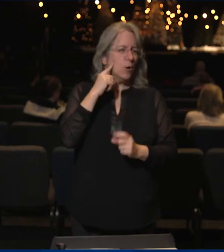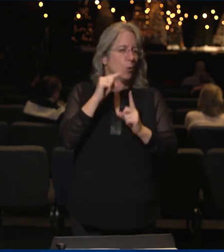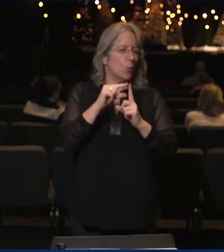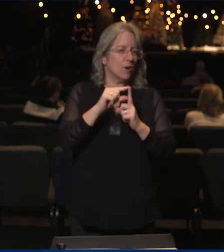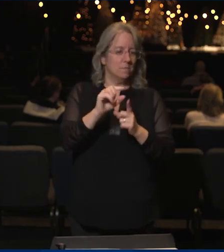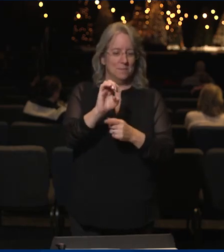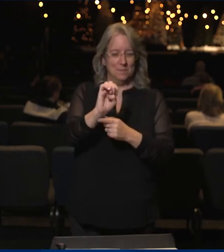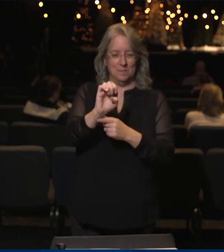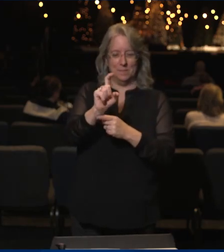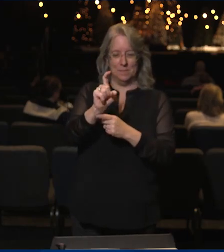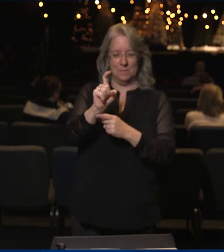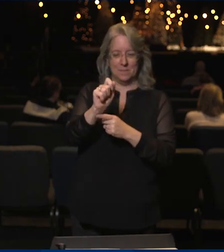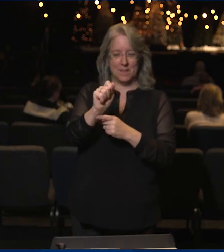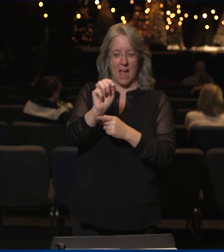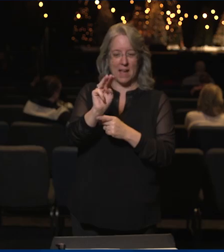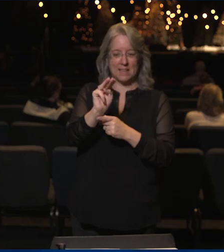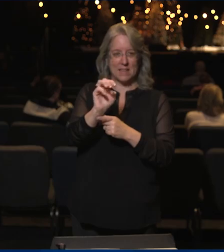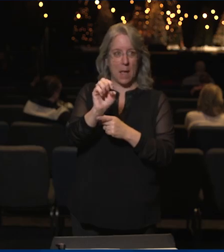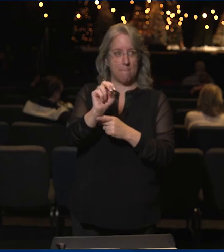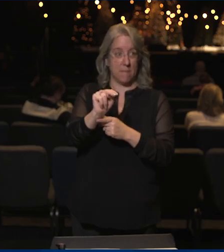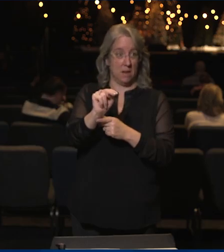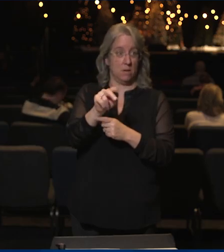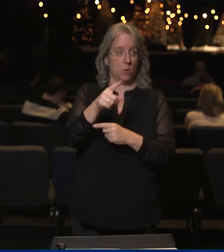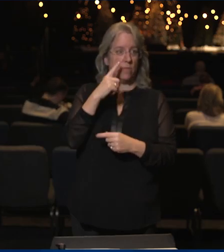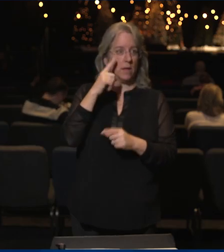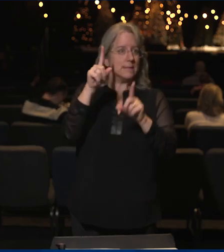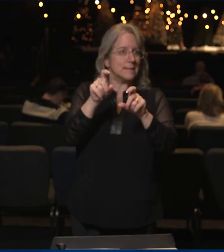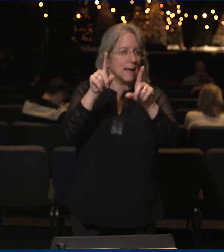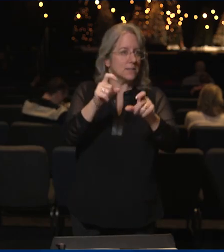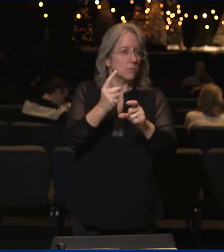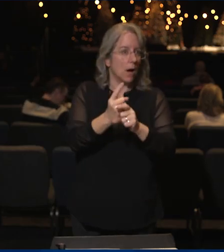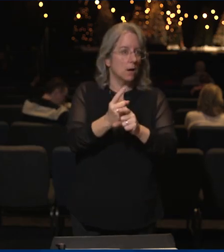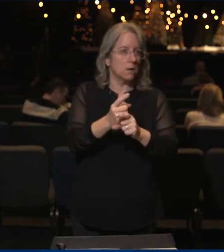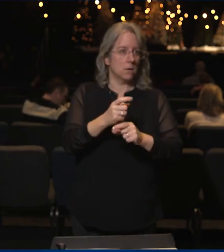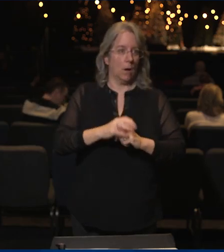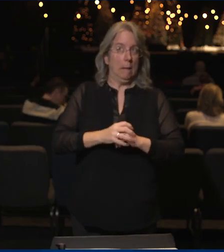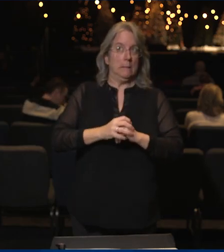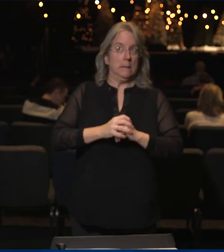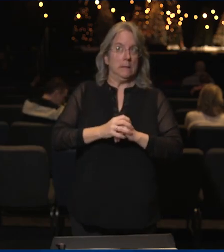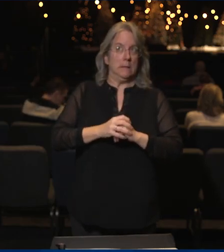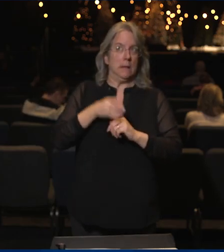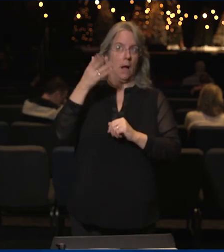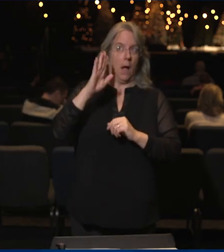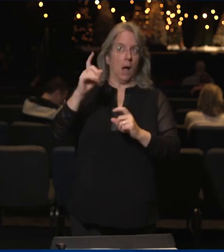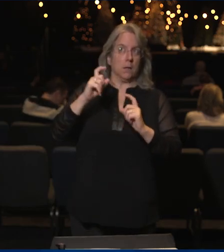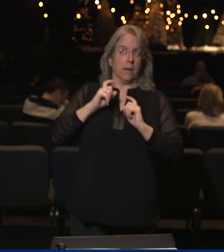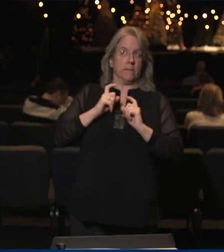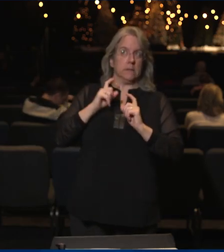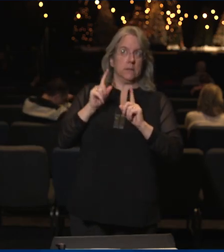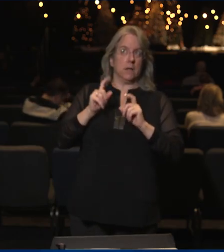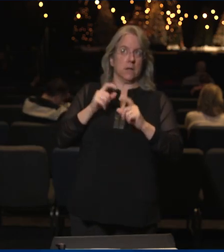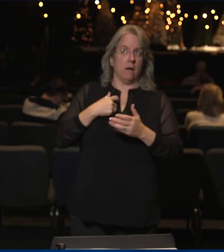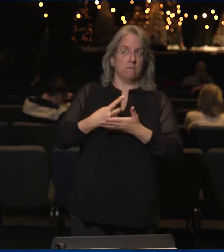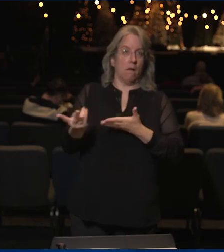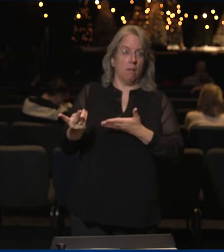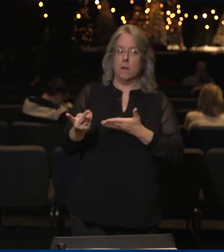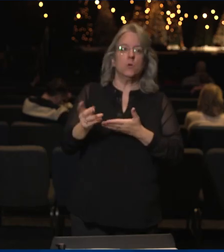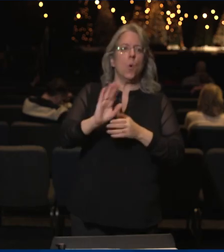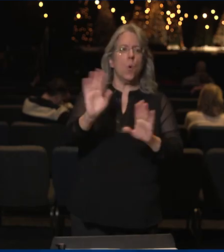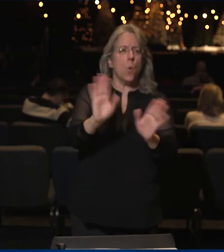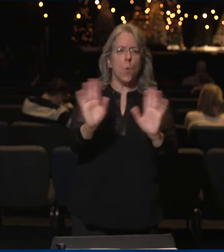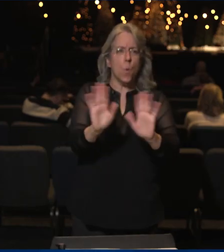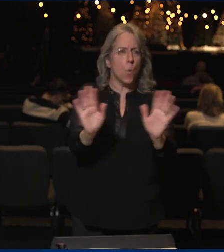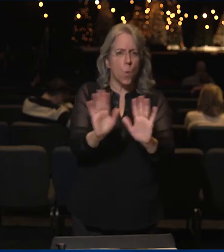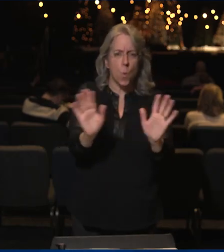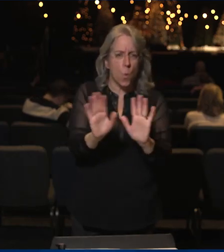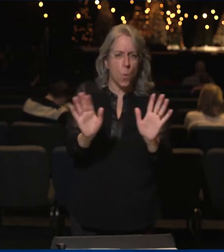think of a test and you're like, oh no, I failed God's test. That's not what the prayer of examine is. So